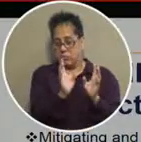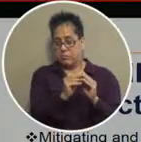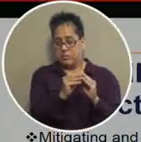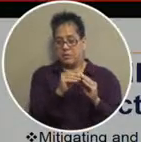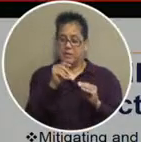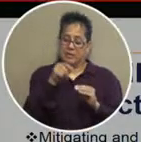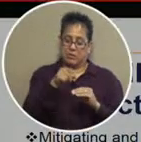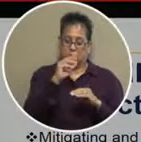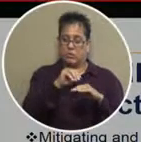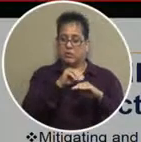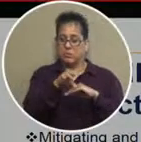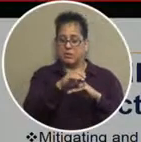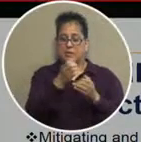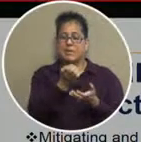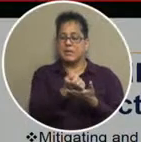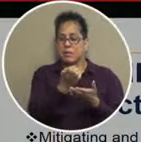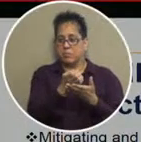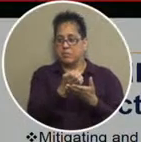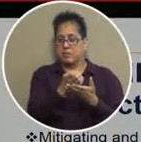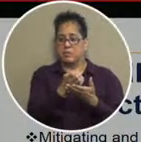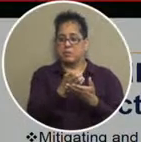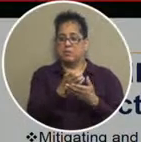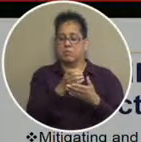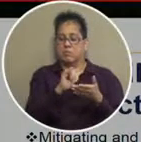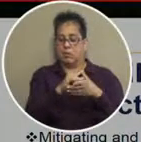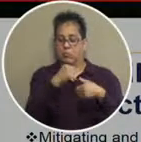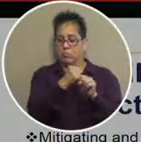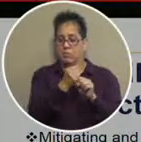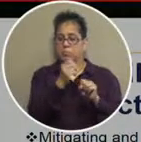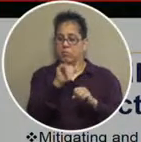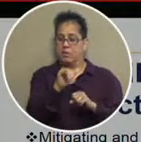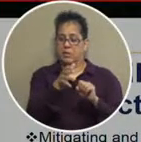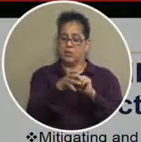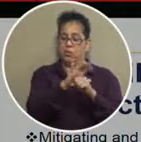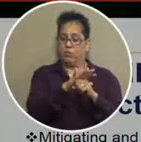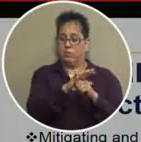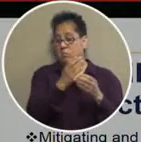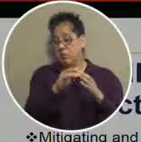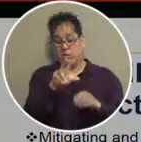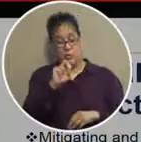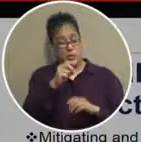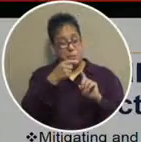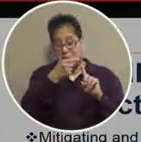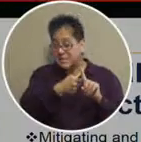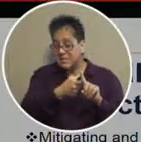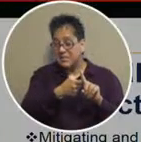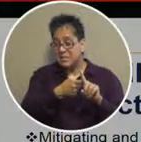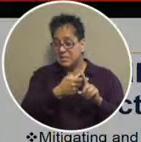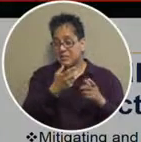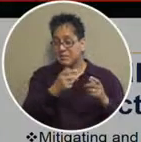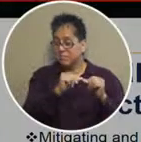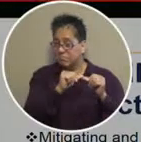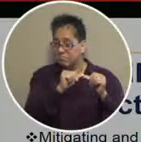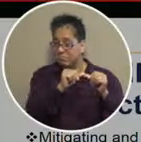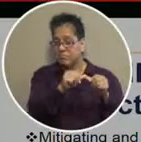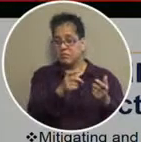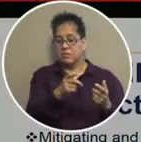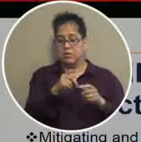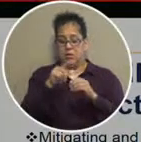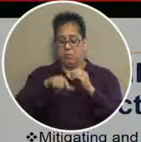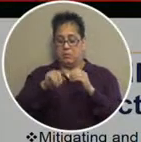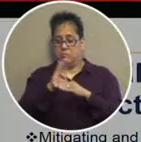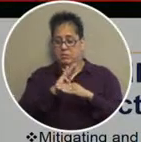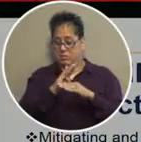this impact of economic crisis created by COVID-19 may be felt for 30 months. To ensure the El Paso businesses are